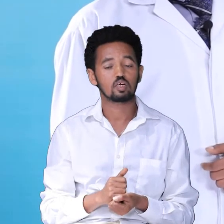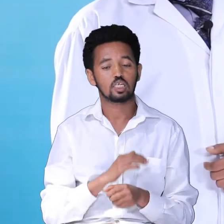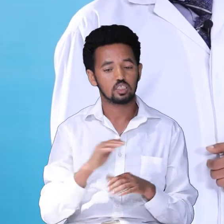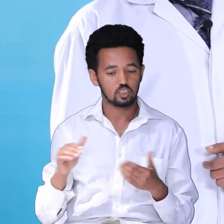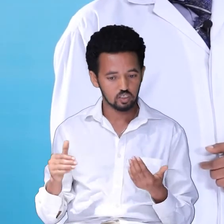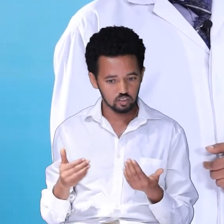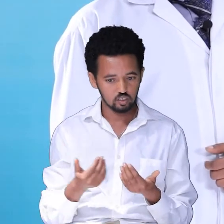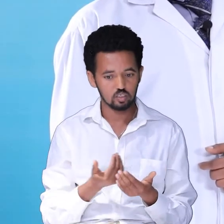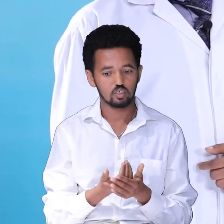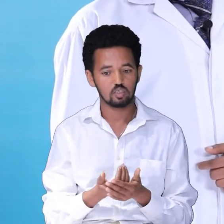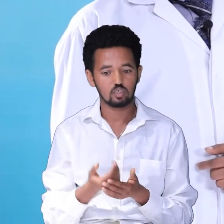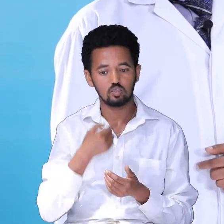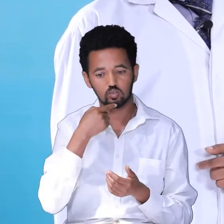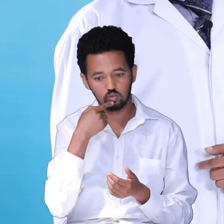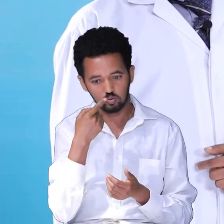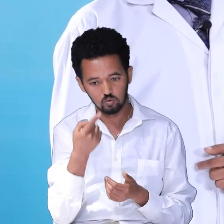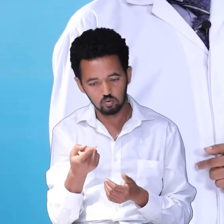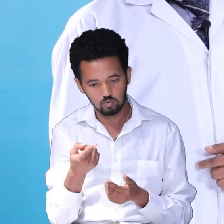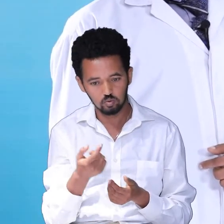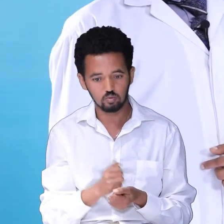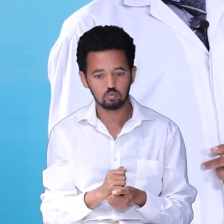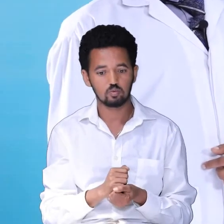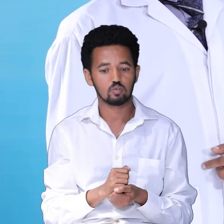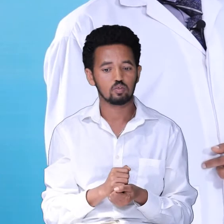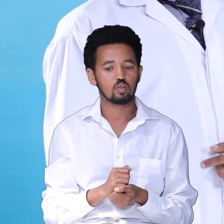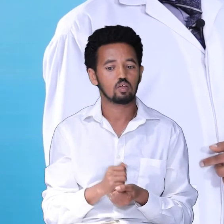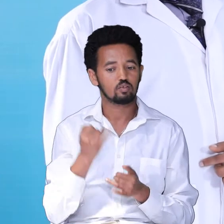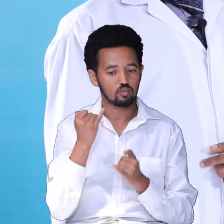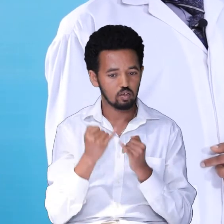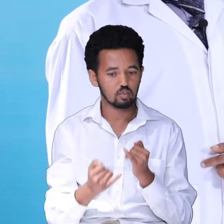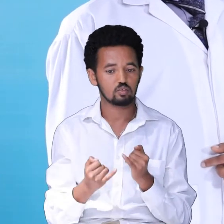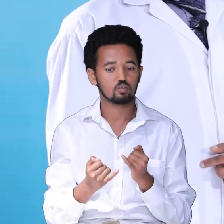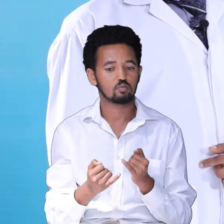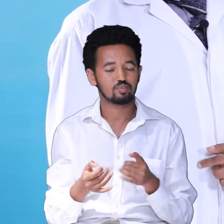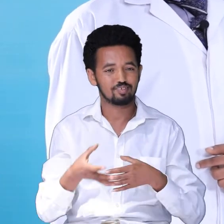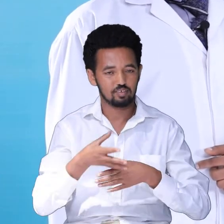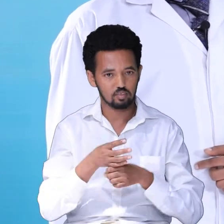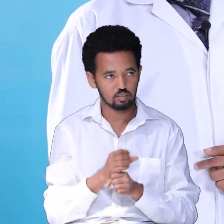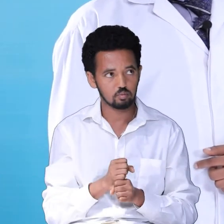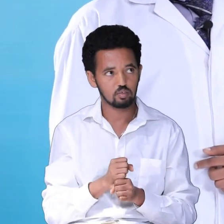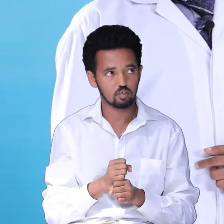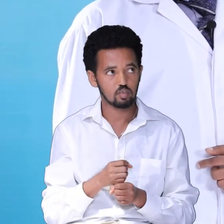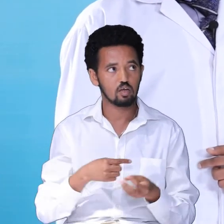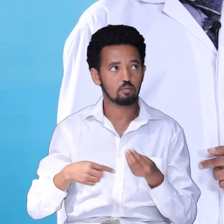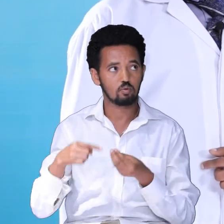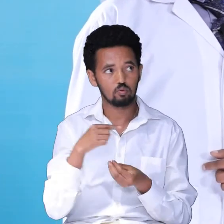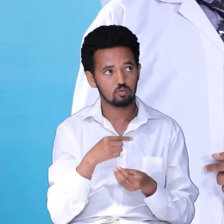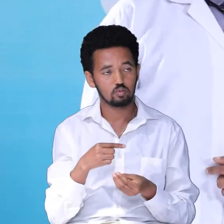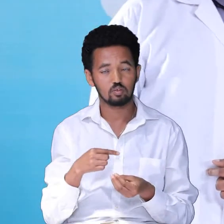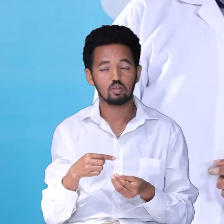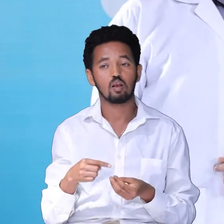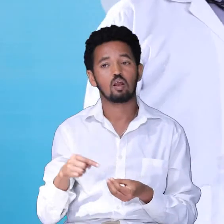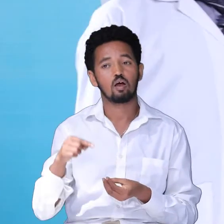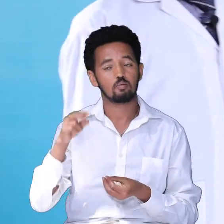Generally, it's all about Napoleon Bonaparte. The last one, summary about Napoleon